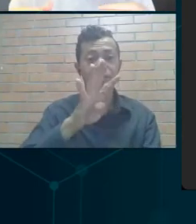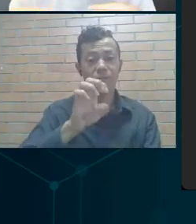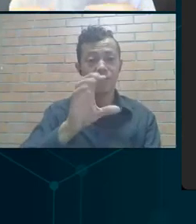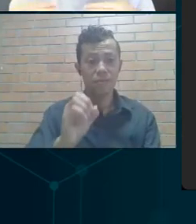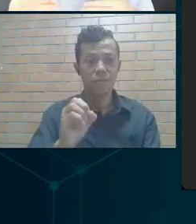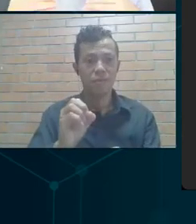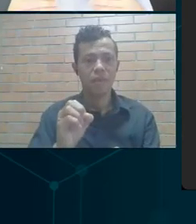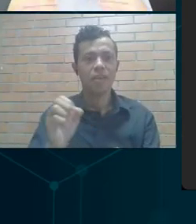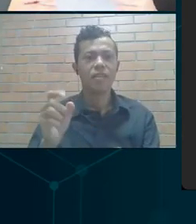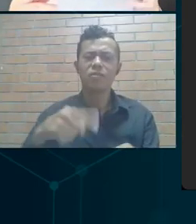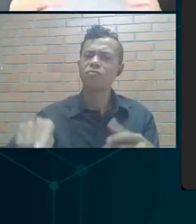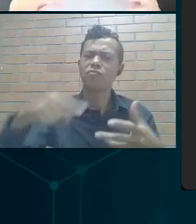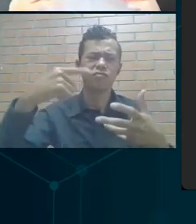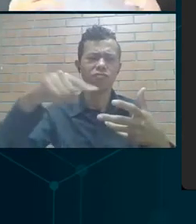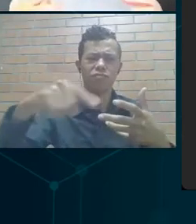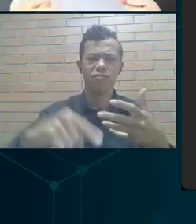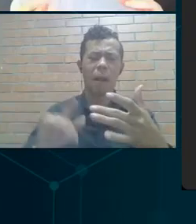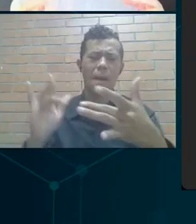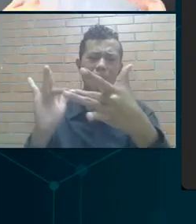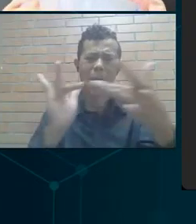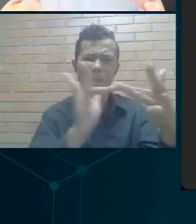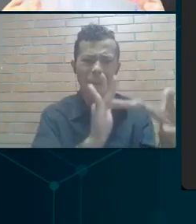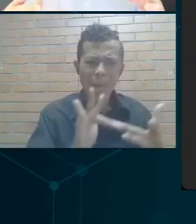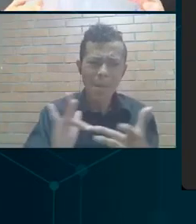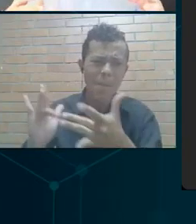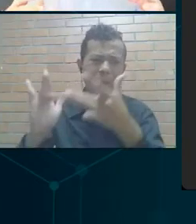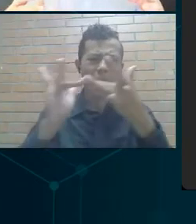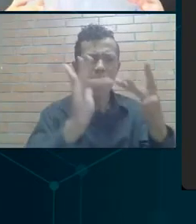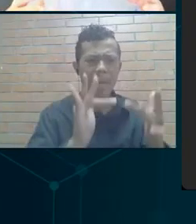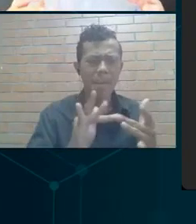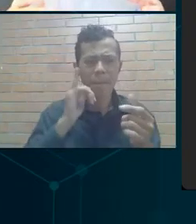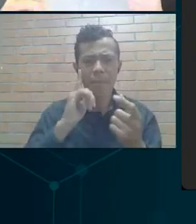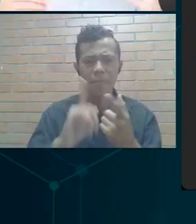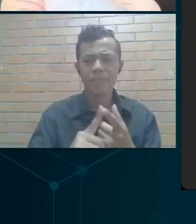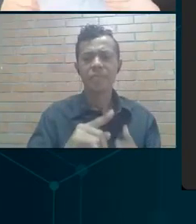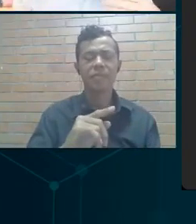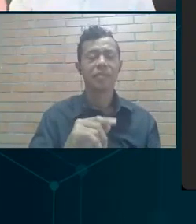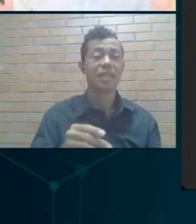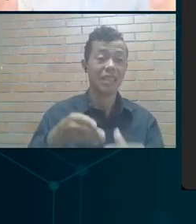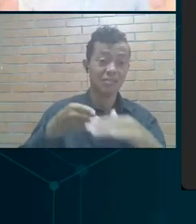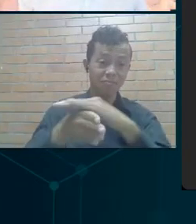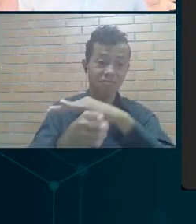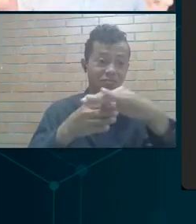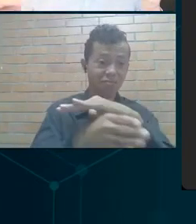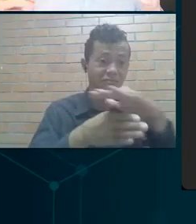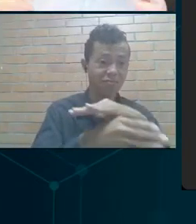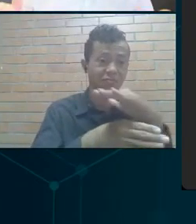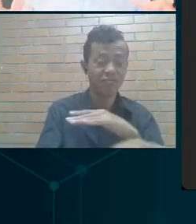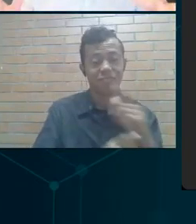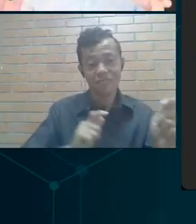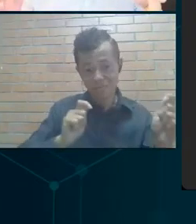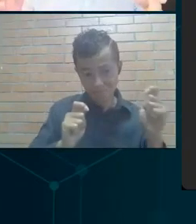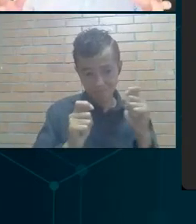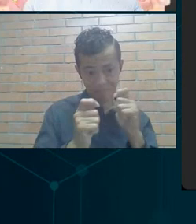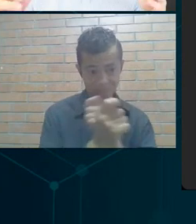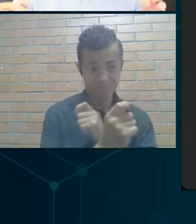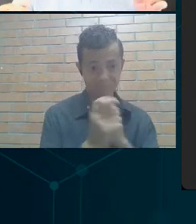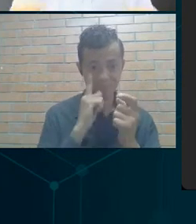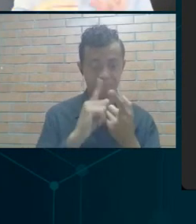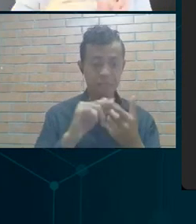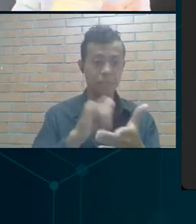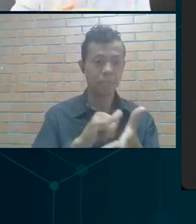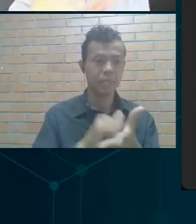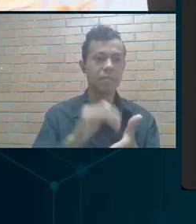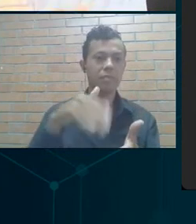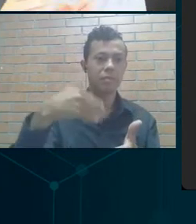you have, the beginnings of a transformation in business. And so we're sort of off on our race, right?